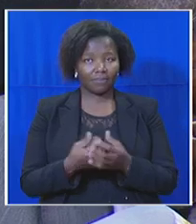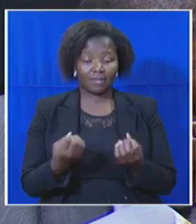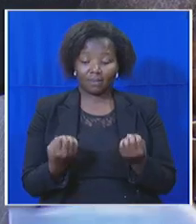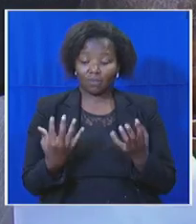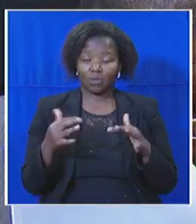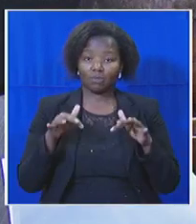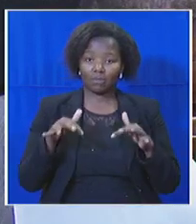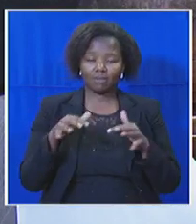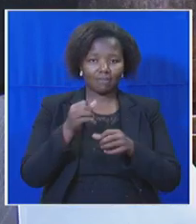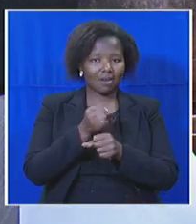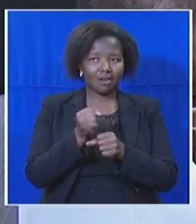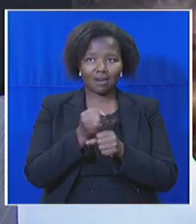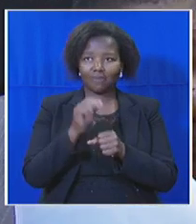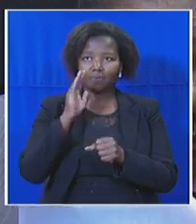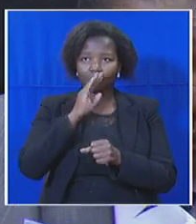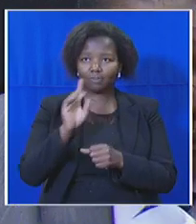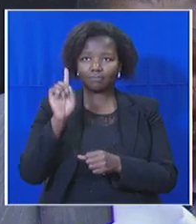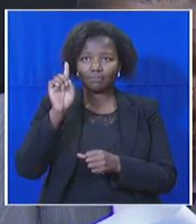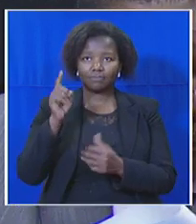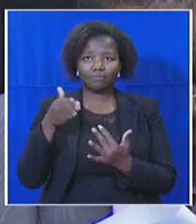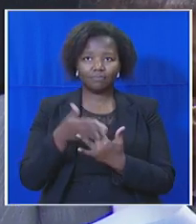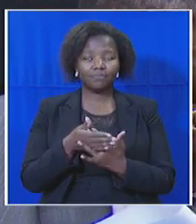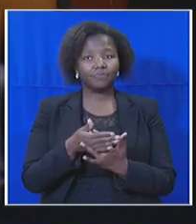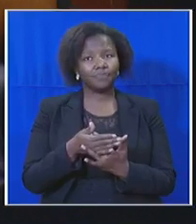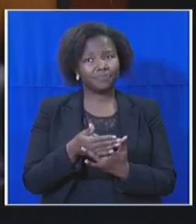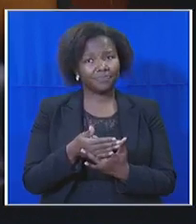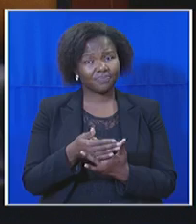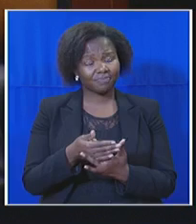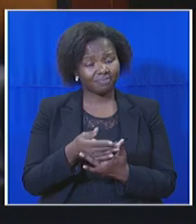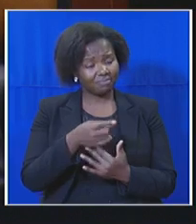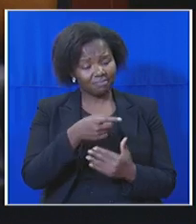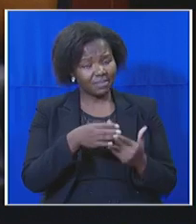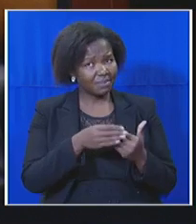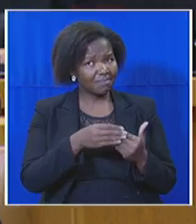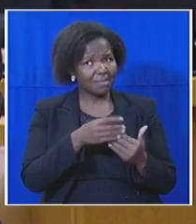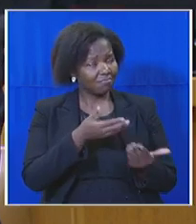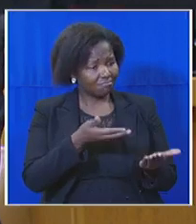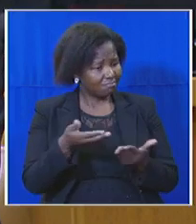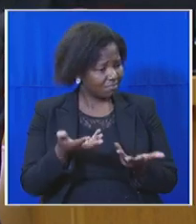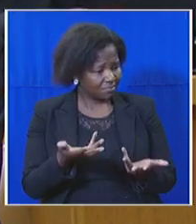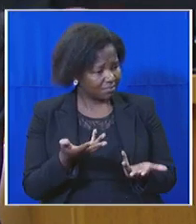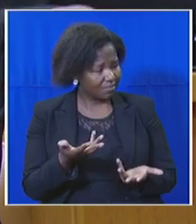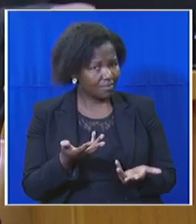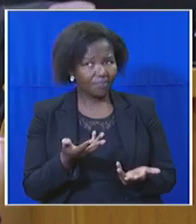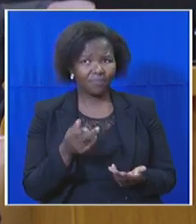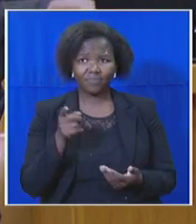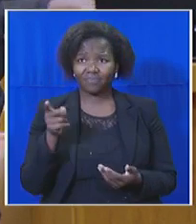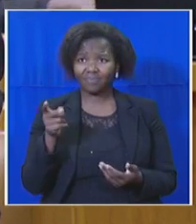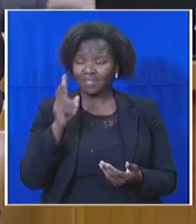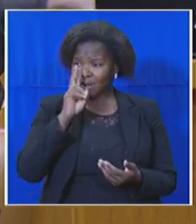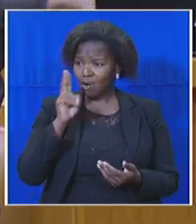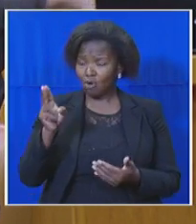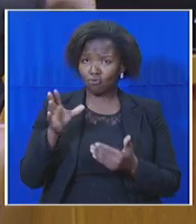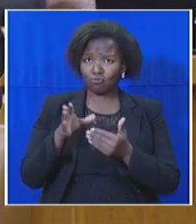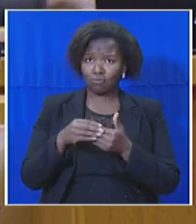even appeared before. Point of order. Yes, honourable member, what's the point of order? The honourable member has accused members